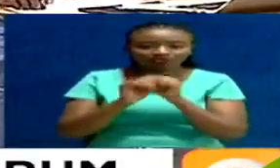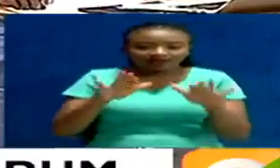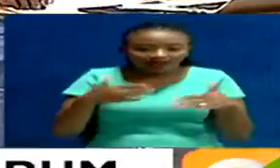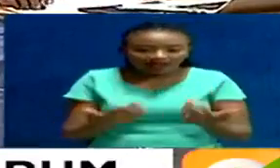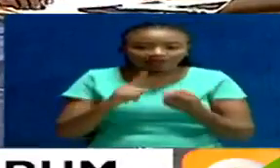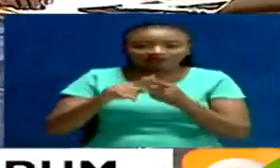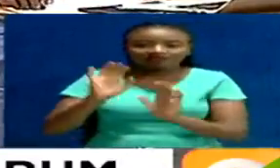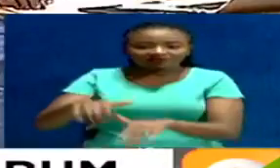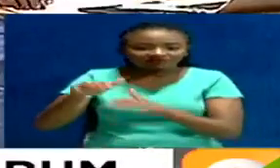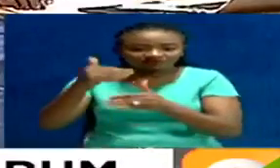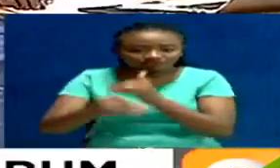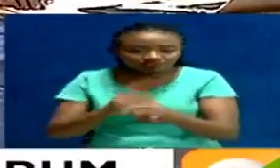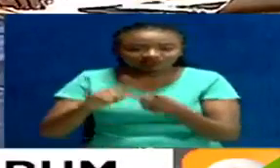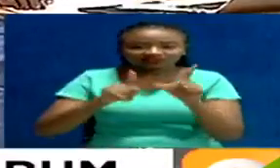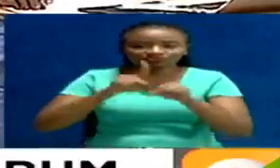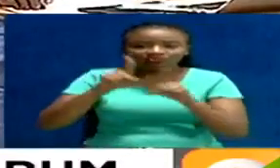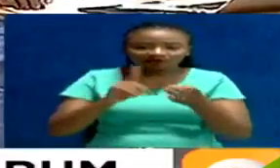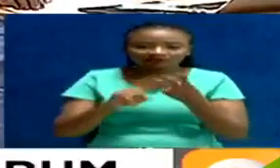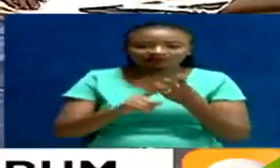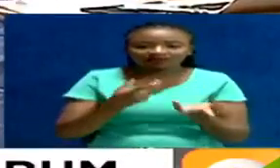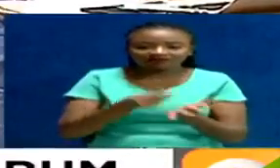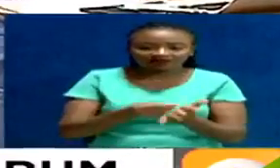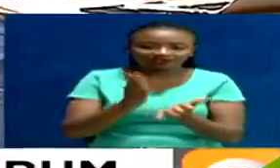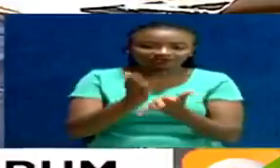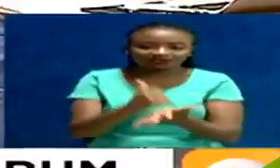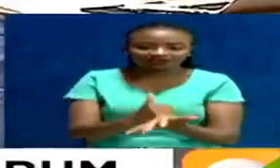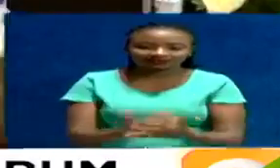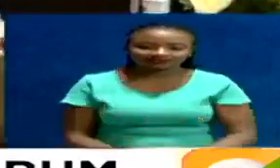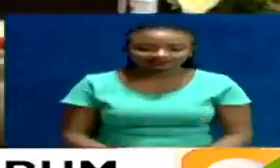sector, agro-processing and tourism, as Laura Otieno reports.